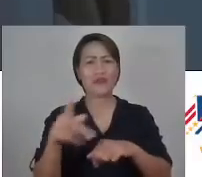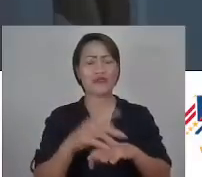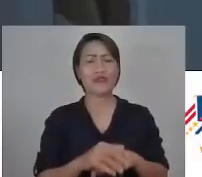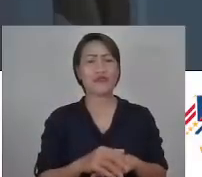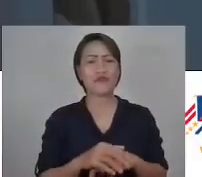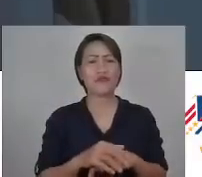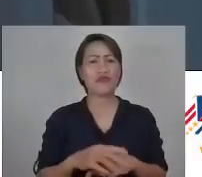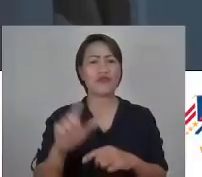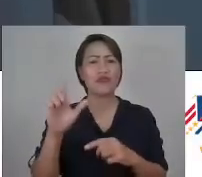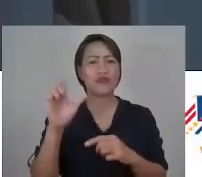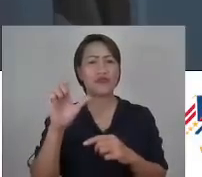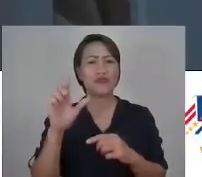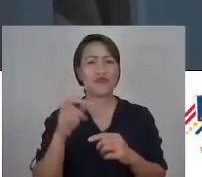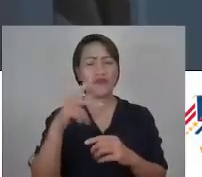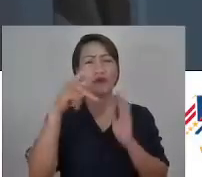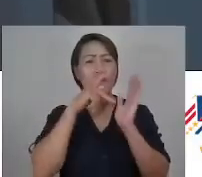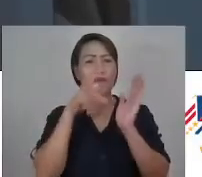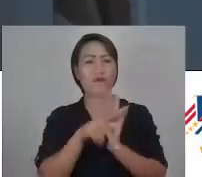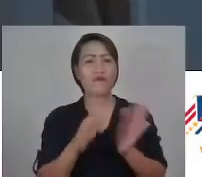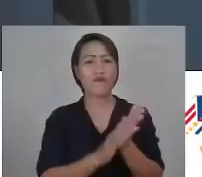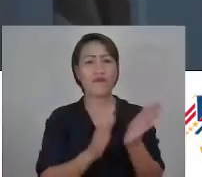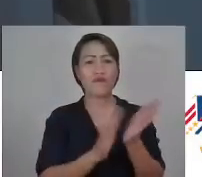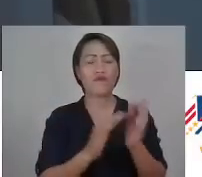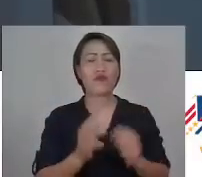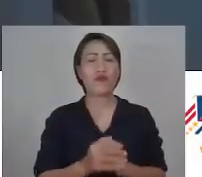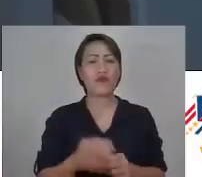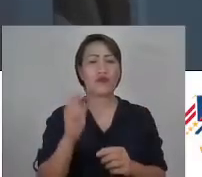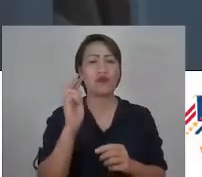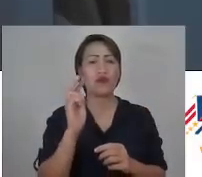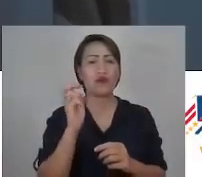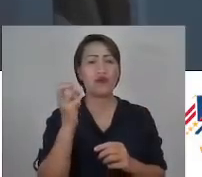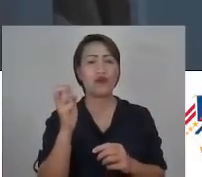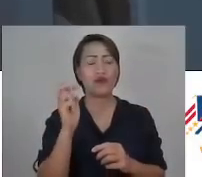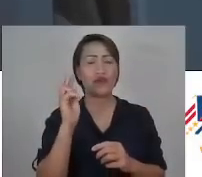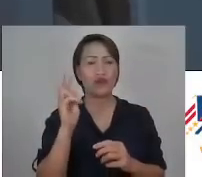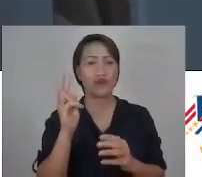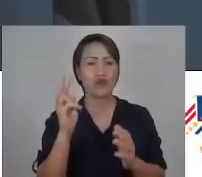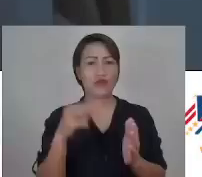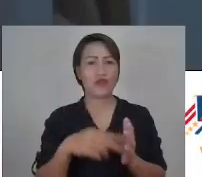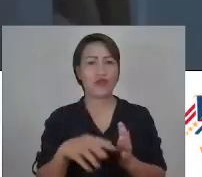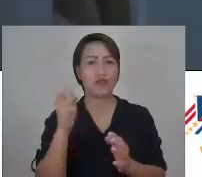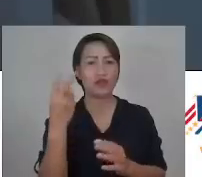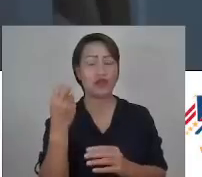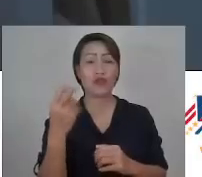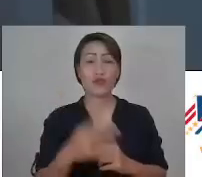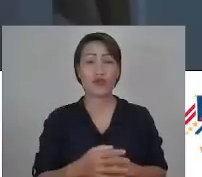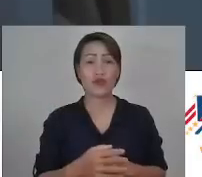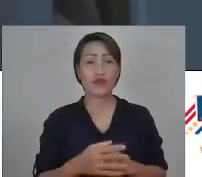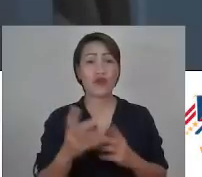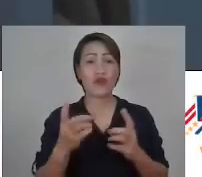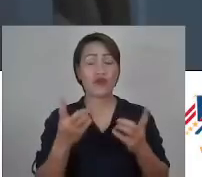in 2012, joined the Department of Education as the Director 3 of the Bureau of Secondary